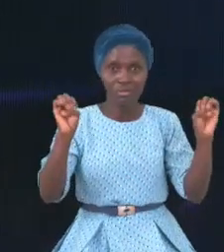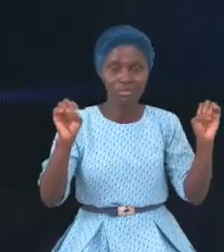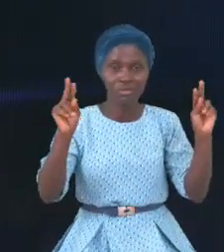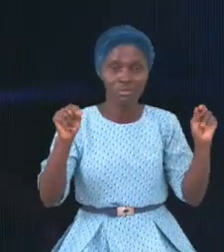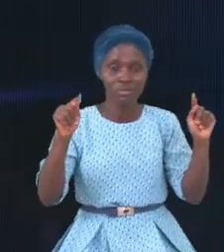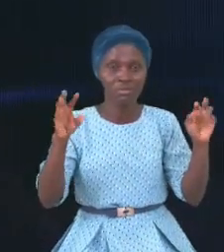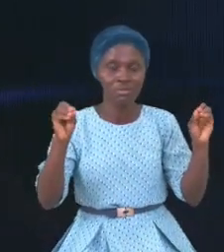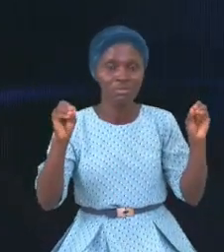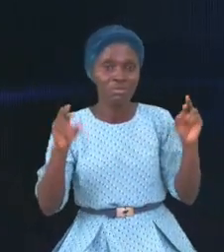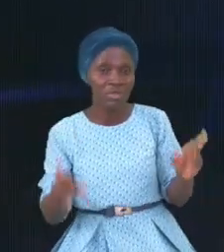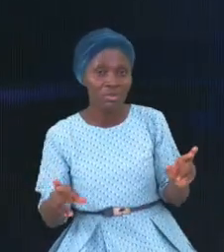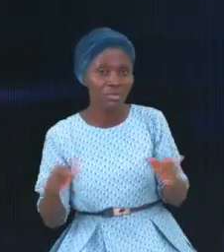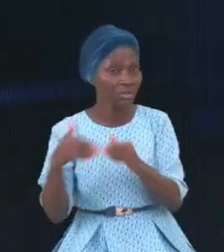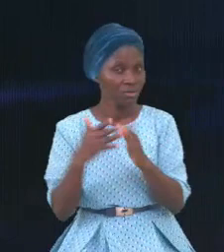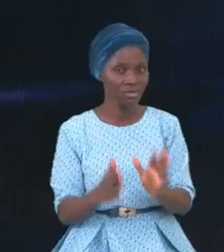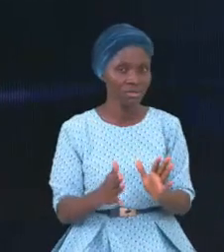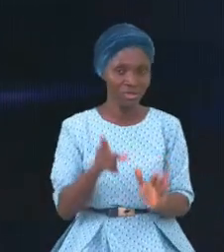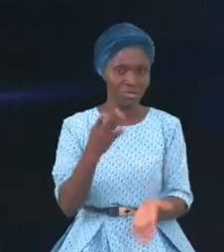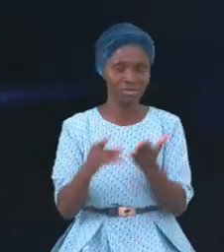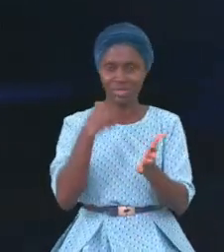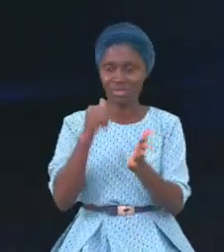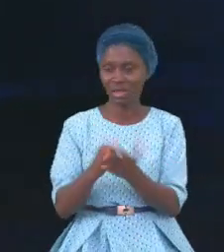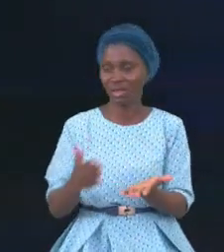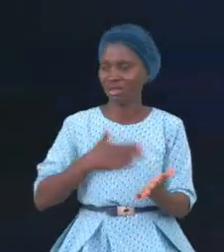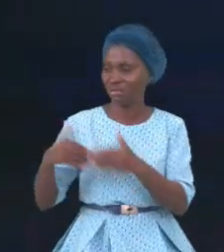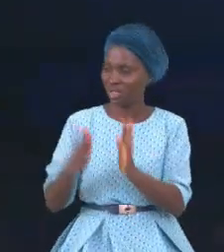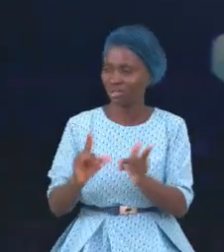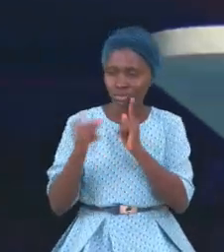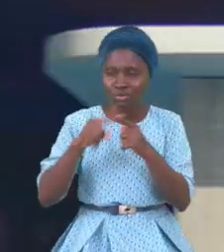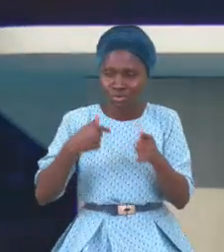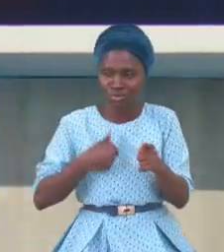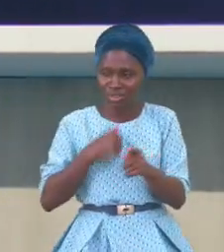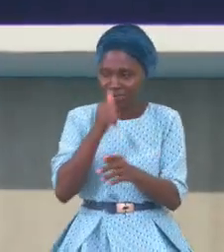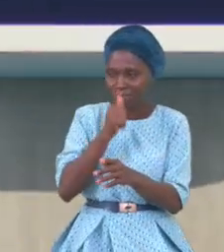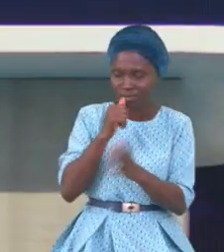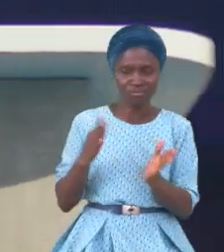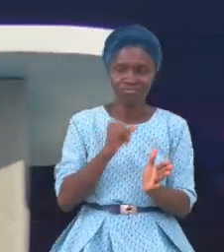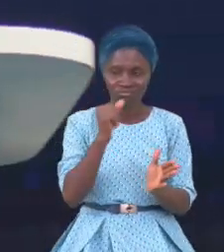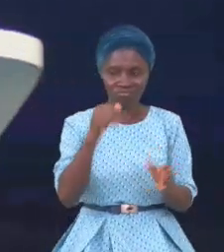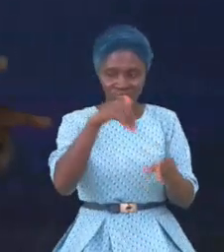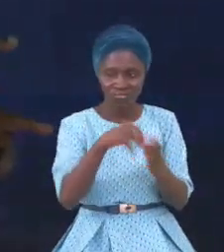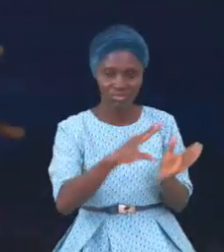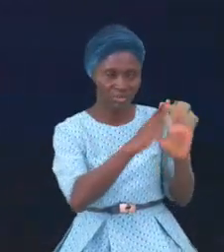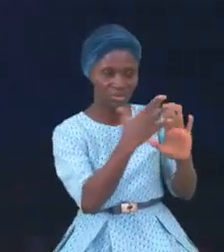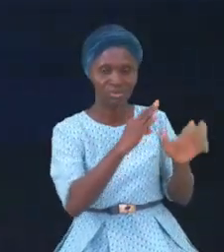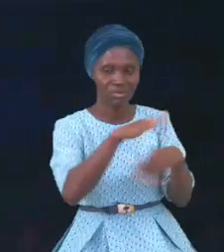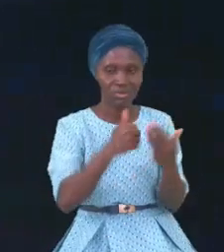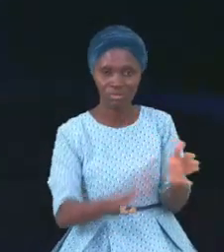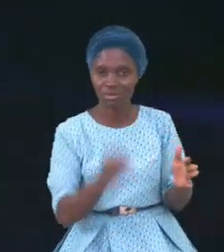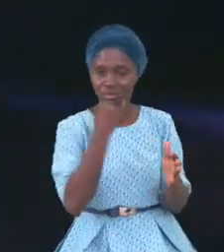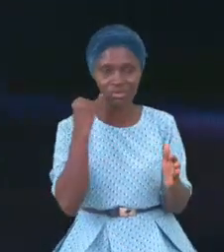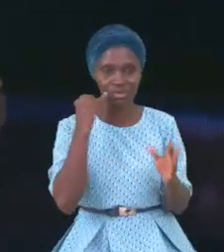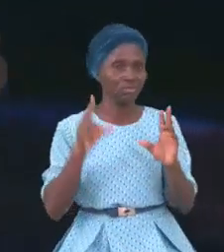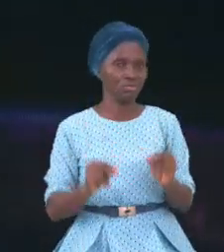the sight of all Israel. No, I'll talk to you in the sight of all Israel, so that when you are derailing, they